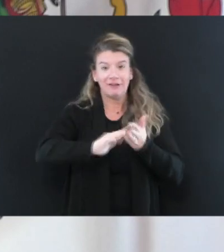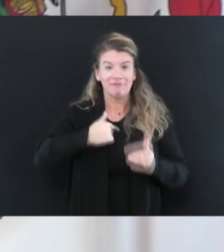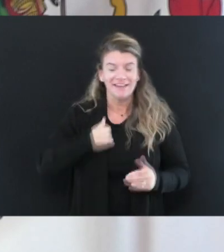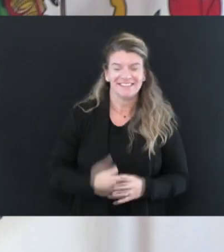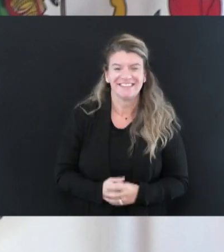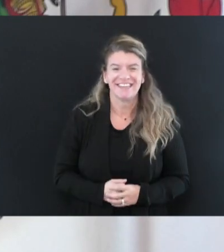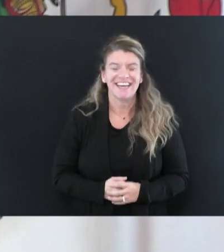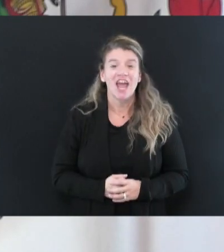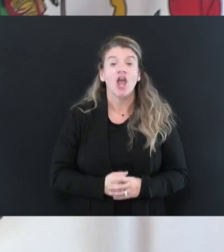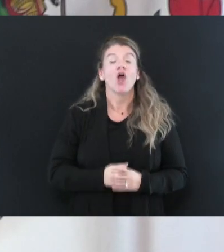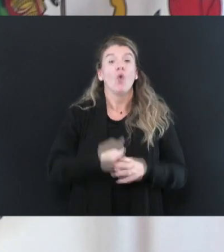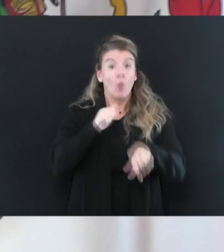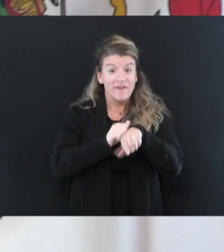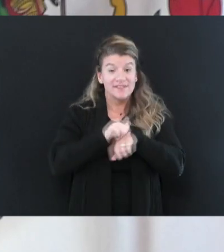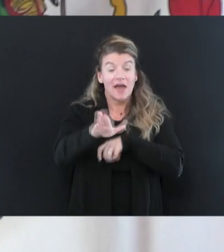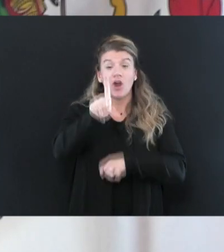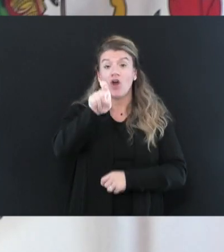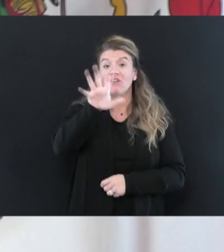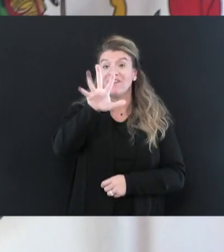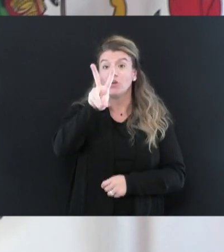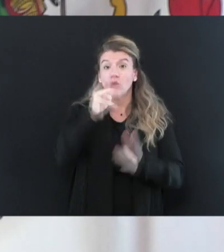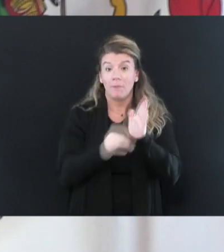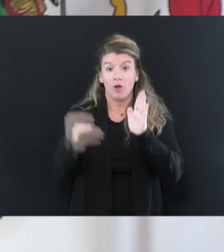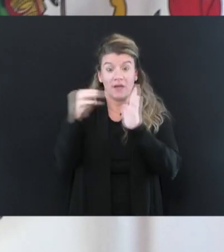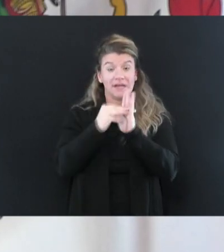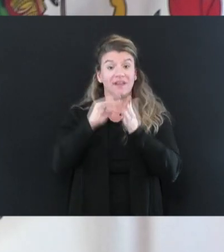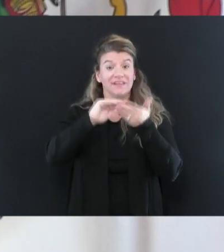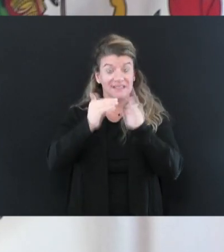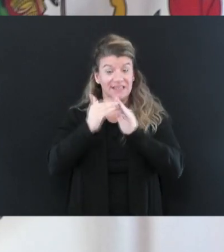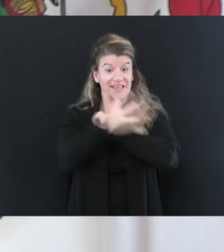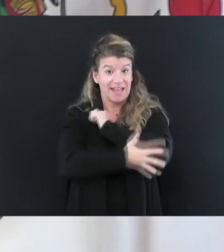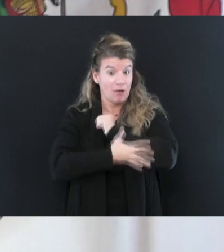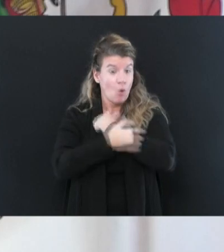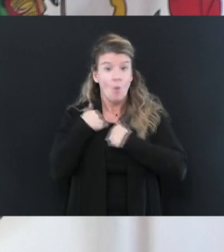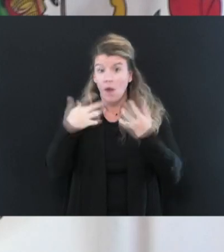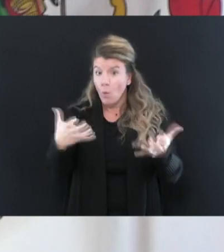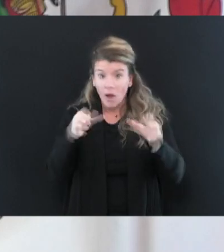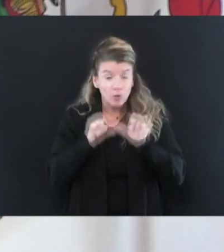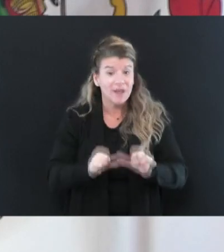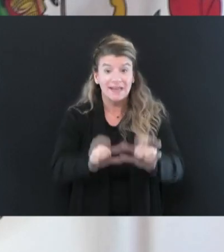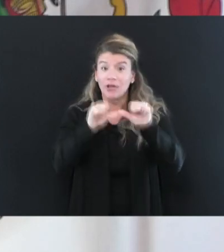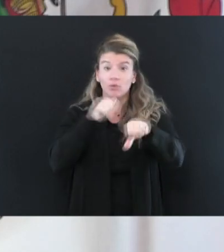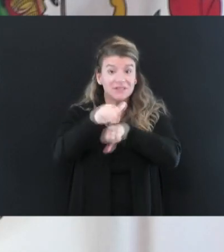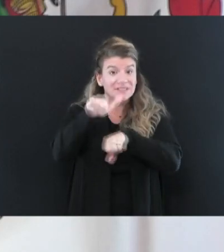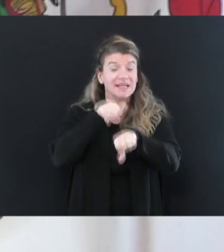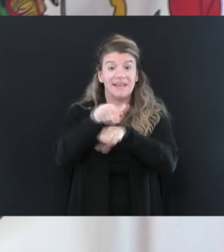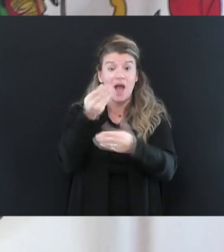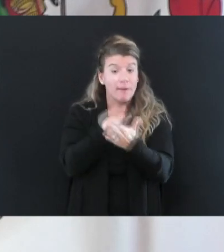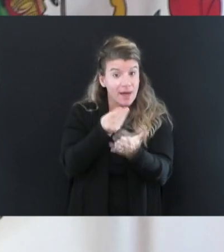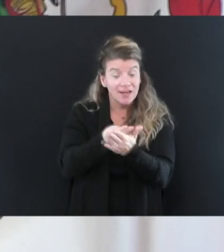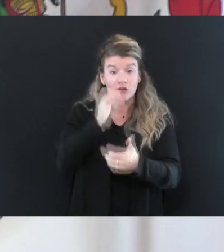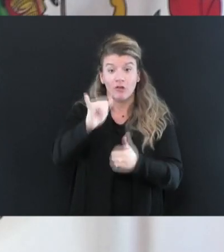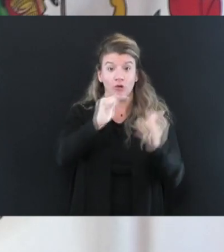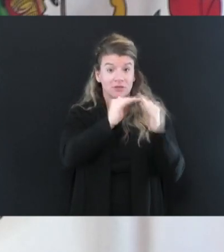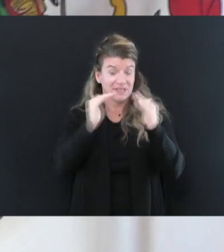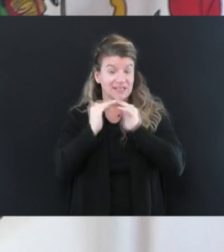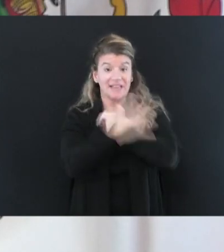We have sent out $152 million to our cities and our counties. We want to continue to send out money to our cities and our